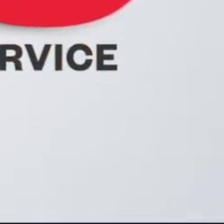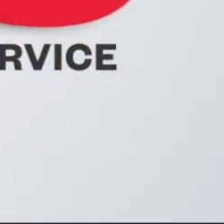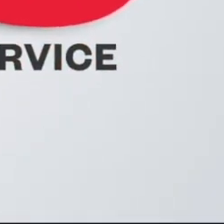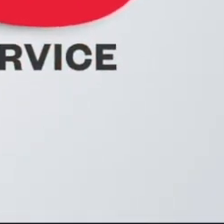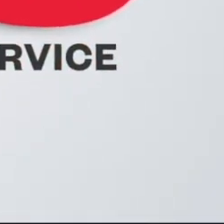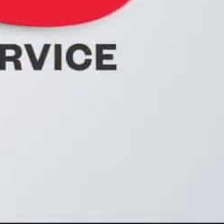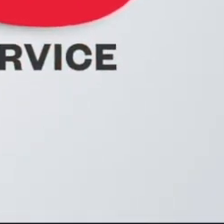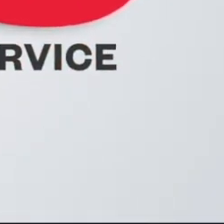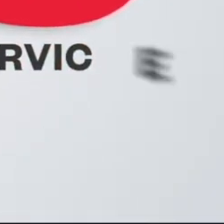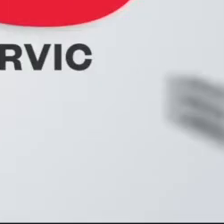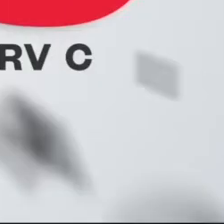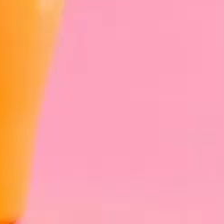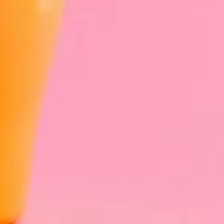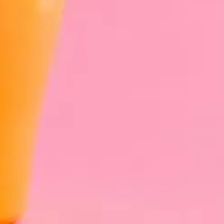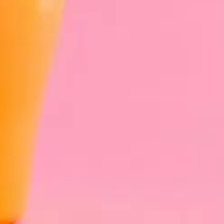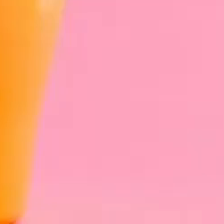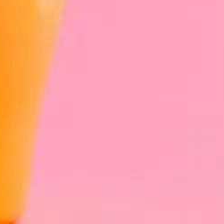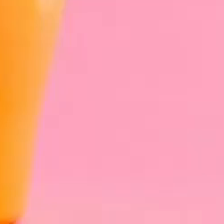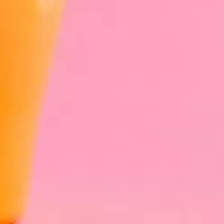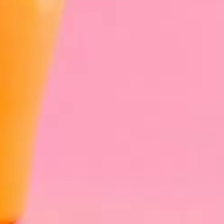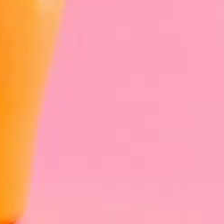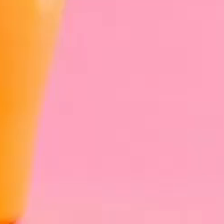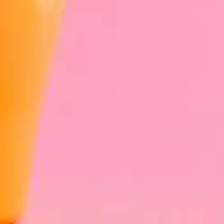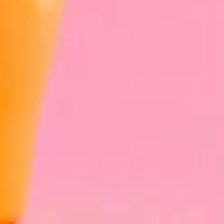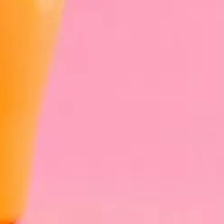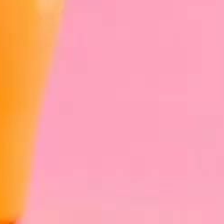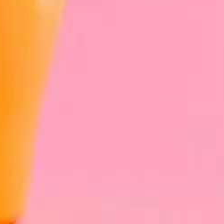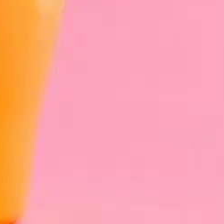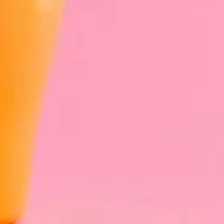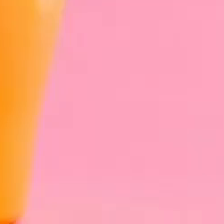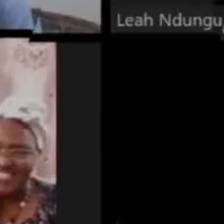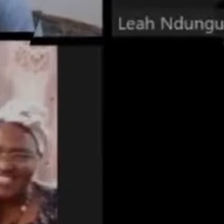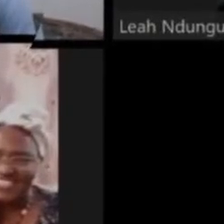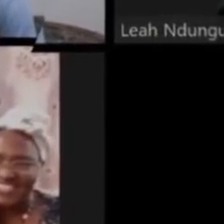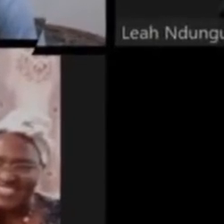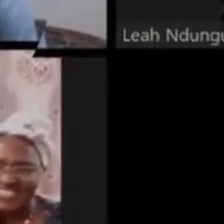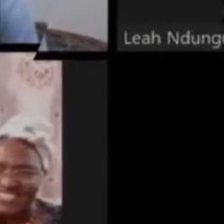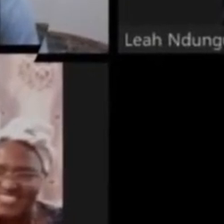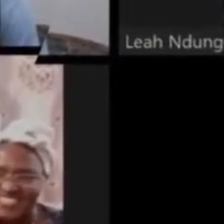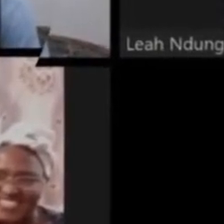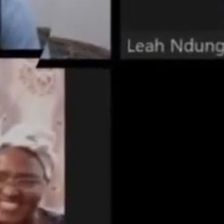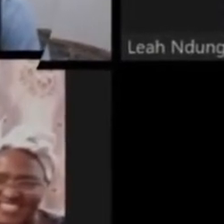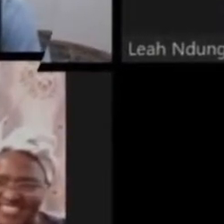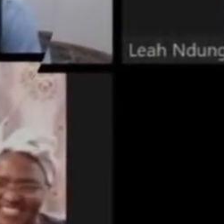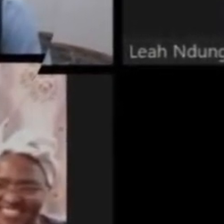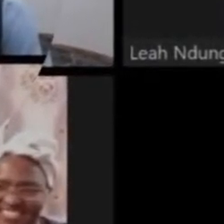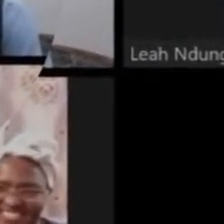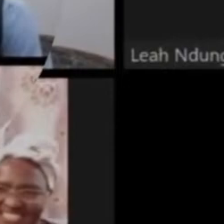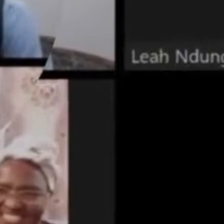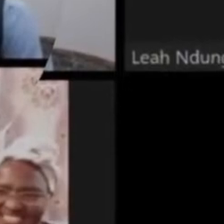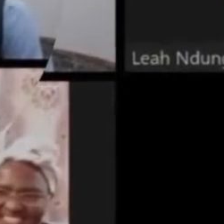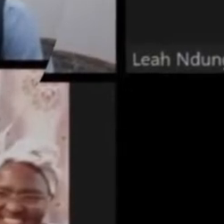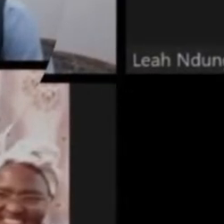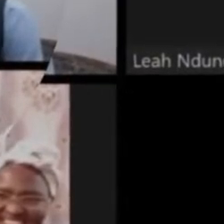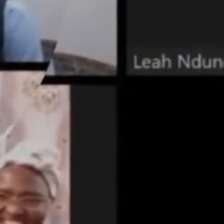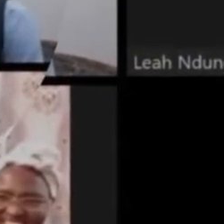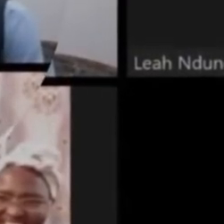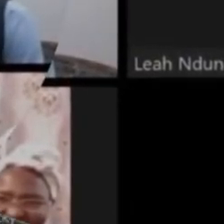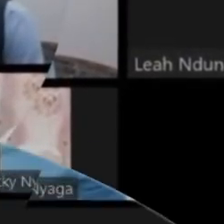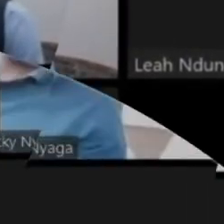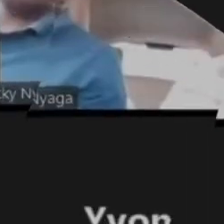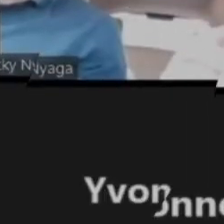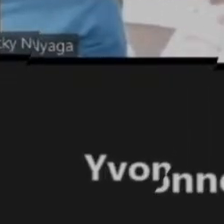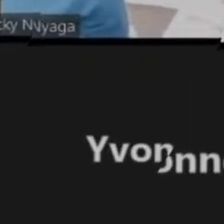the spiritual touch. And now we want to thank our safari groups that have continued meeting consistently through various